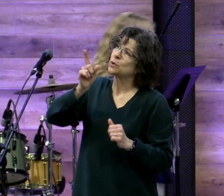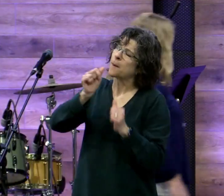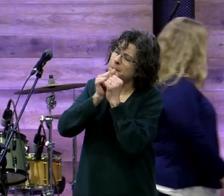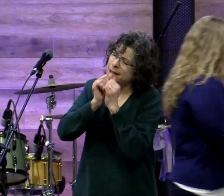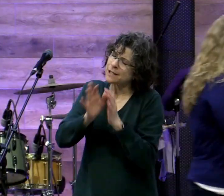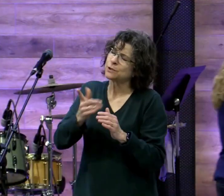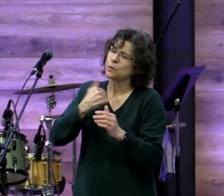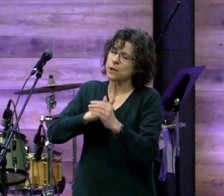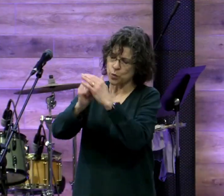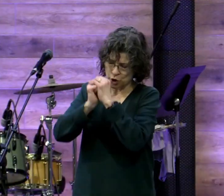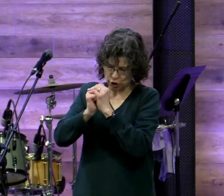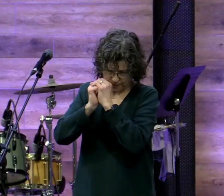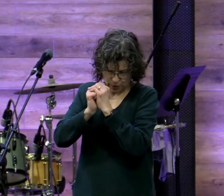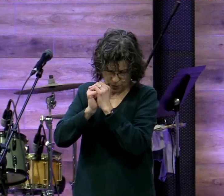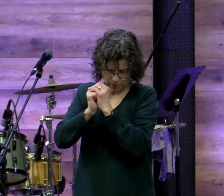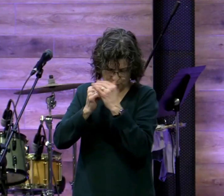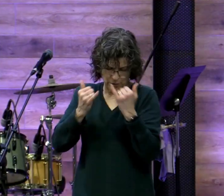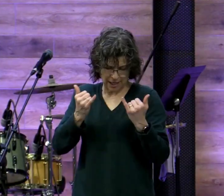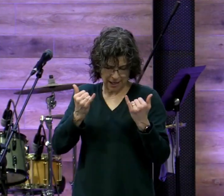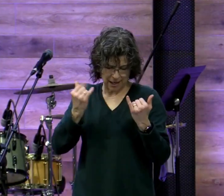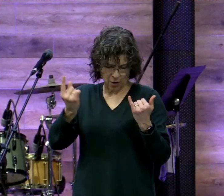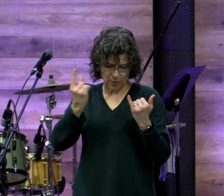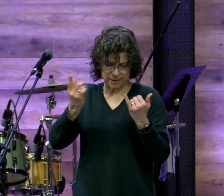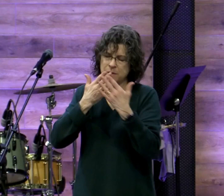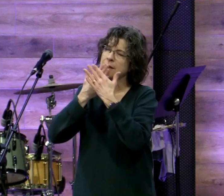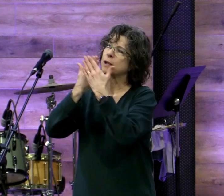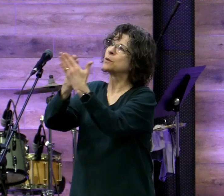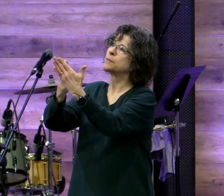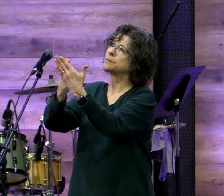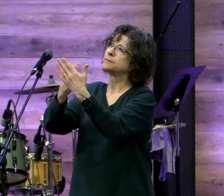you. And we thank you.